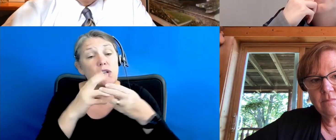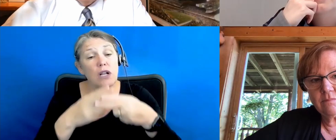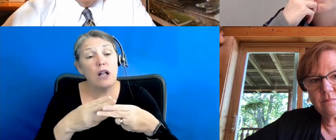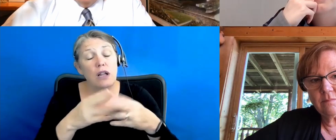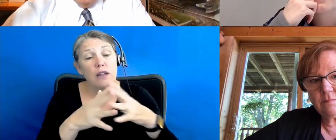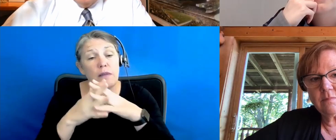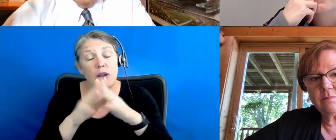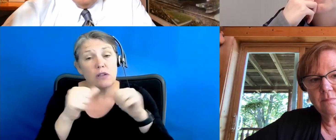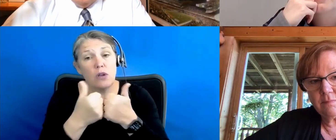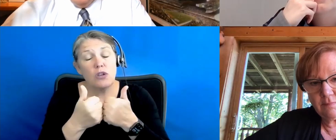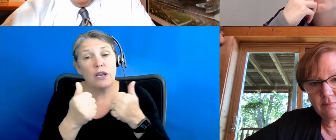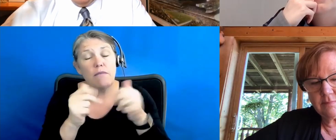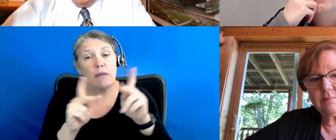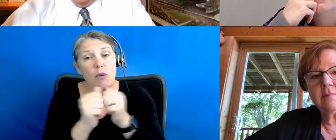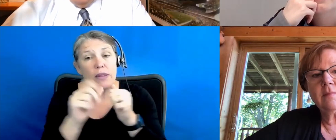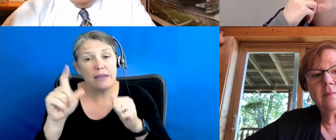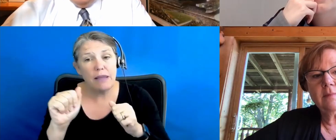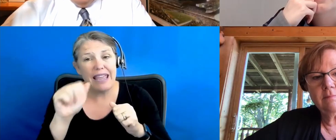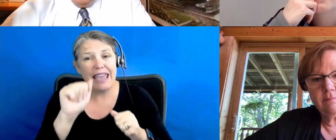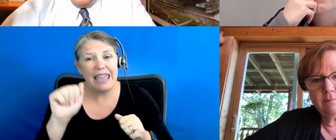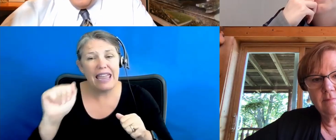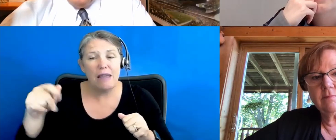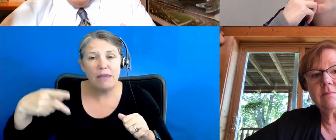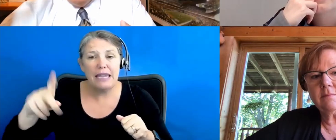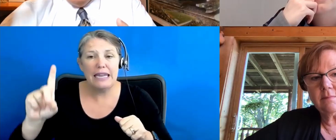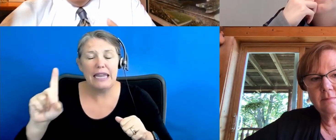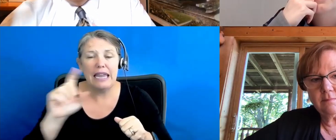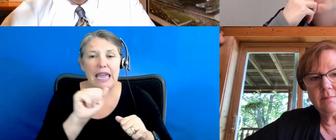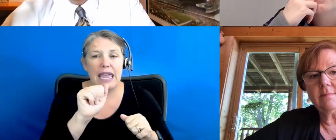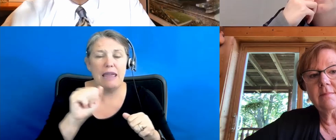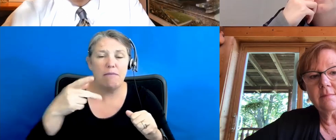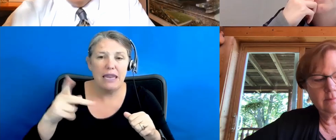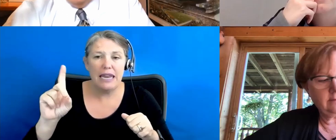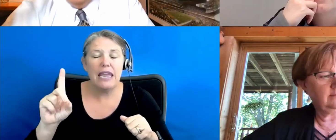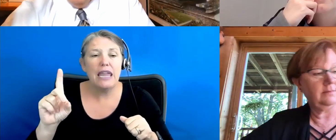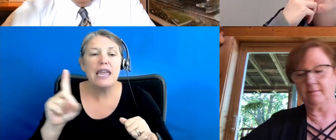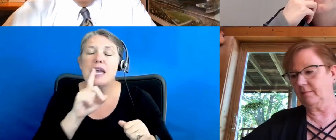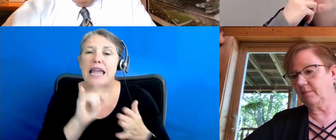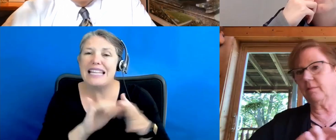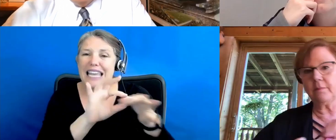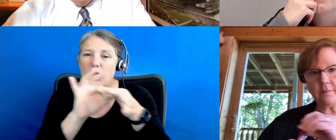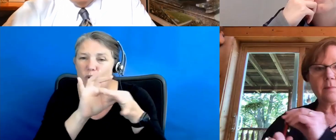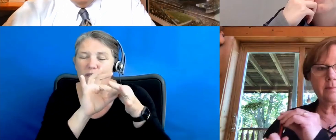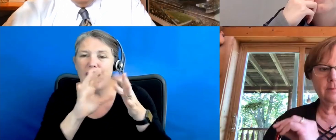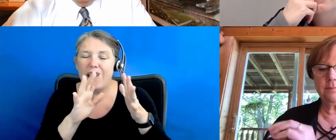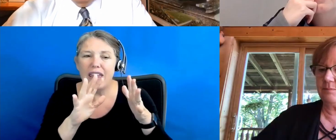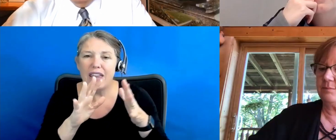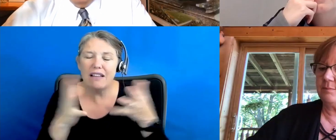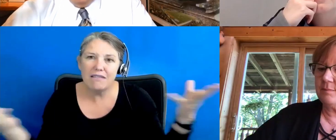American Association of People with Disabilities, AAPD. AAPD is that unifying